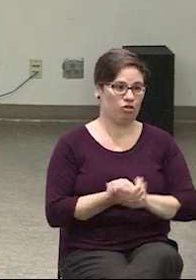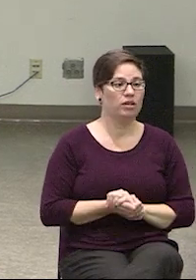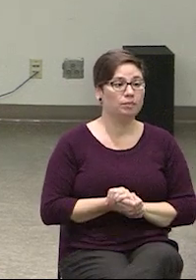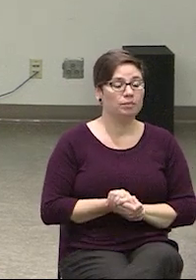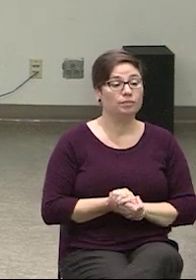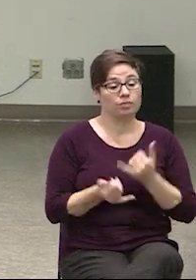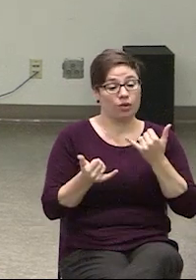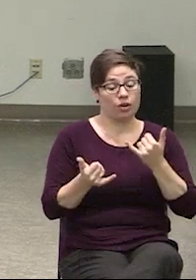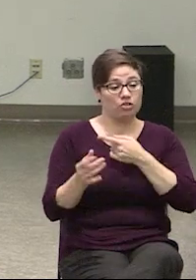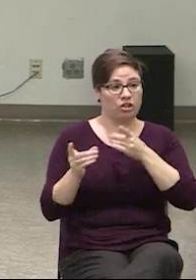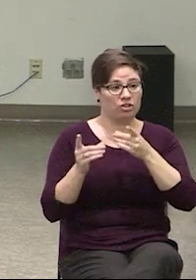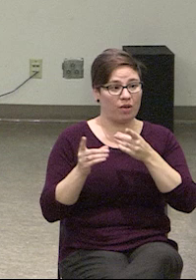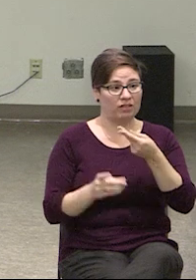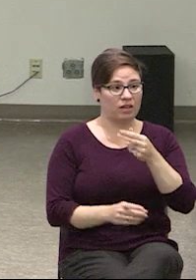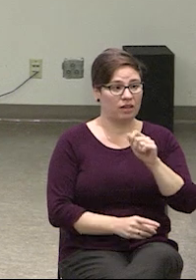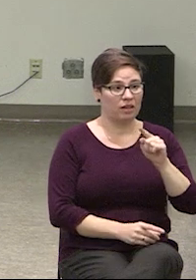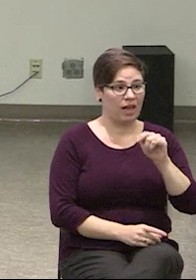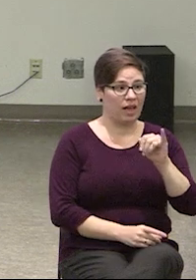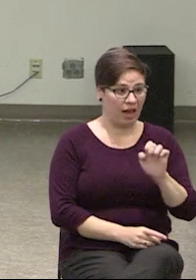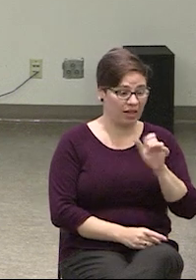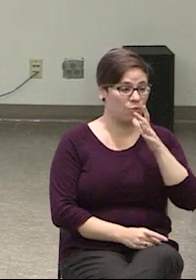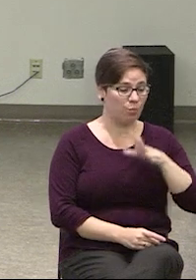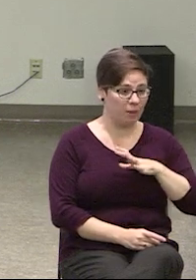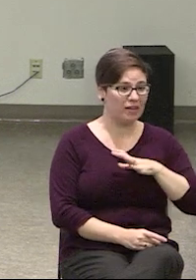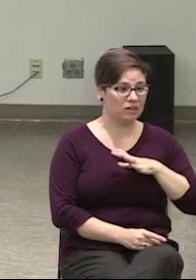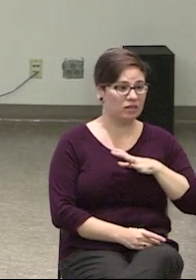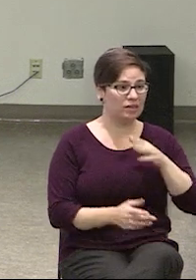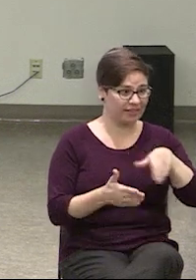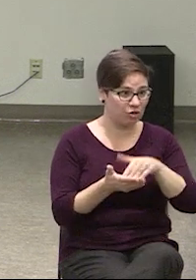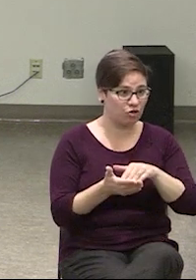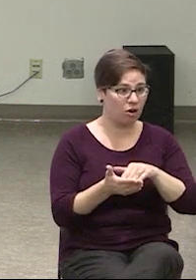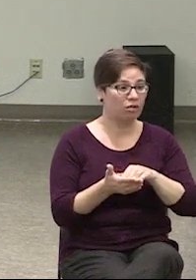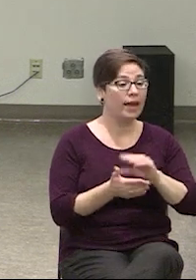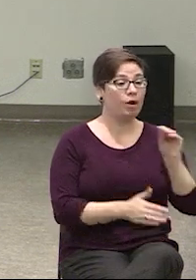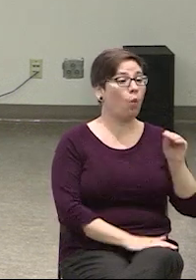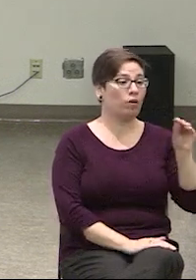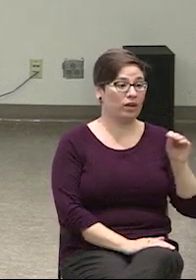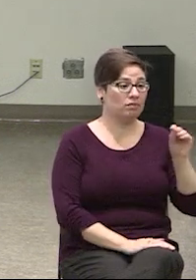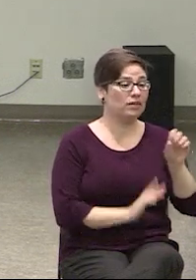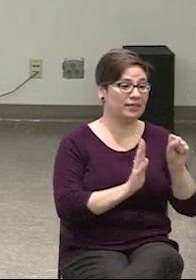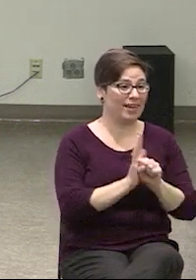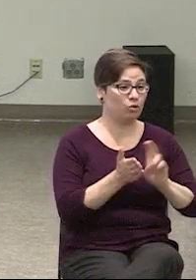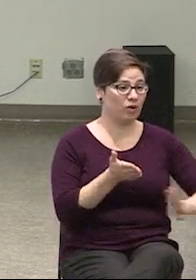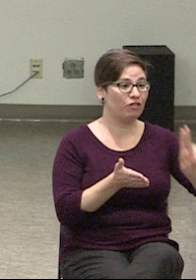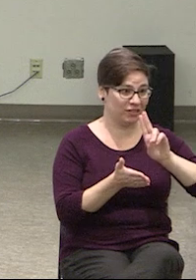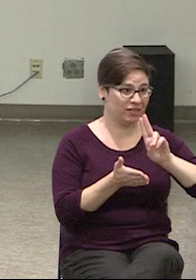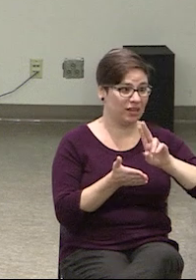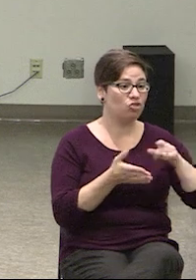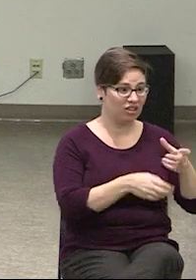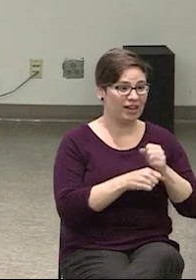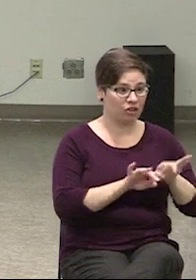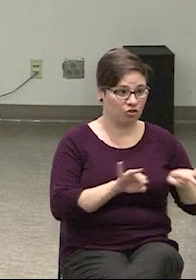she directs the Hattie Redmond Women and Gender Center at Oregon State University, where she is also pursuing a Ph.D. in Women, Gender,